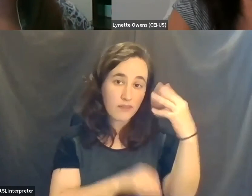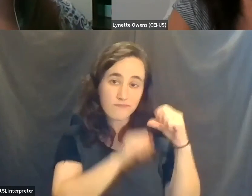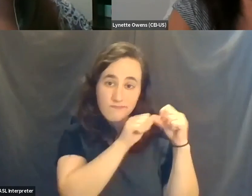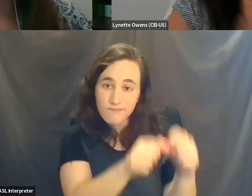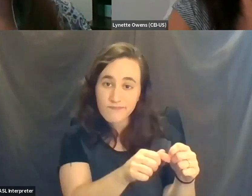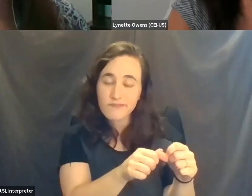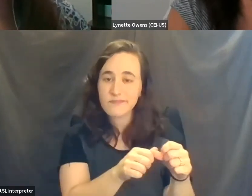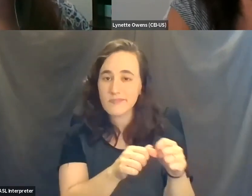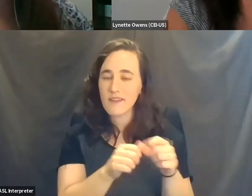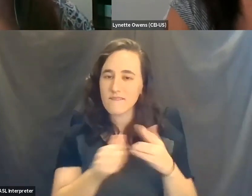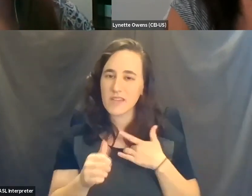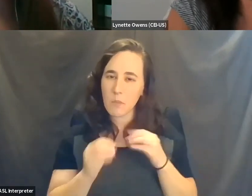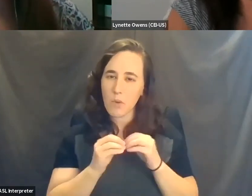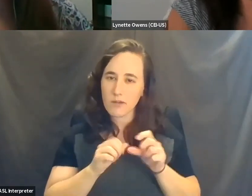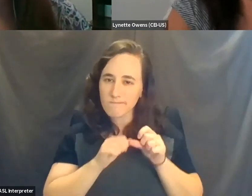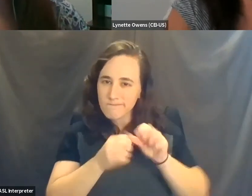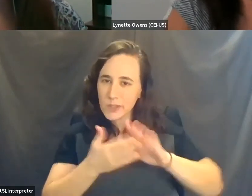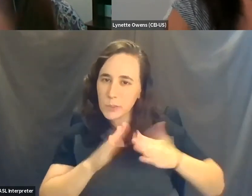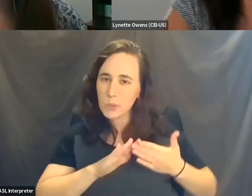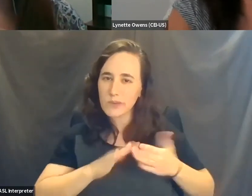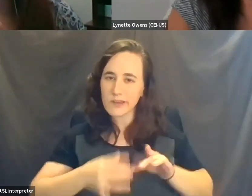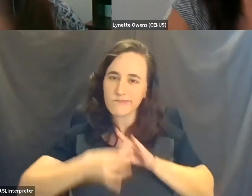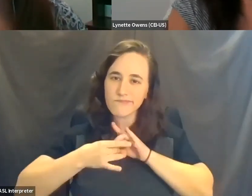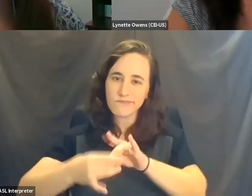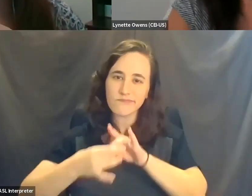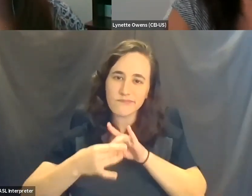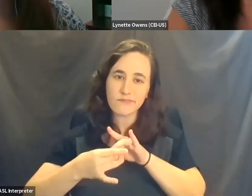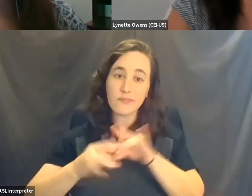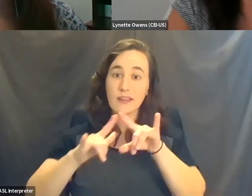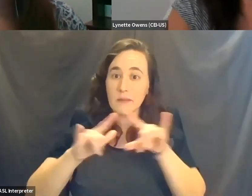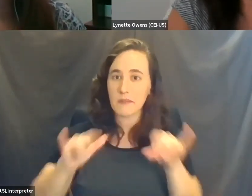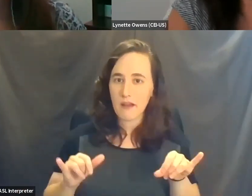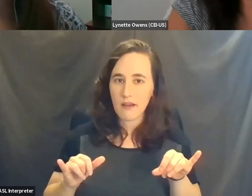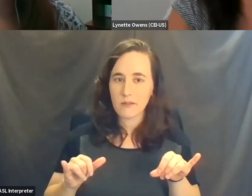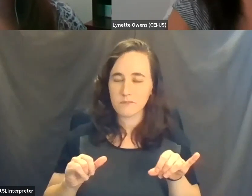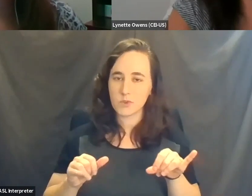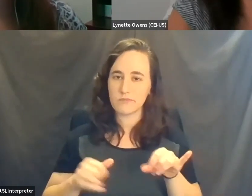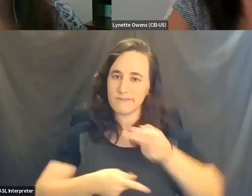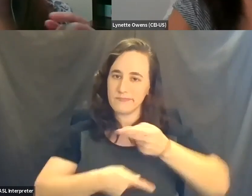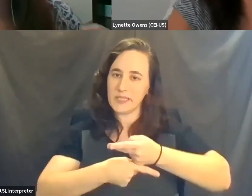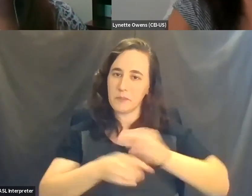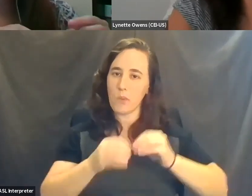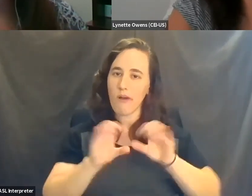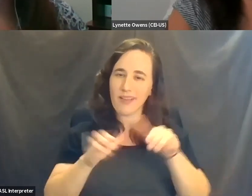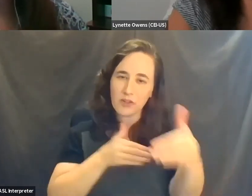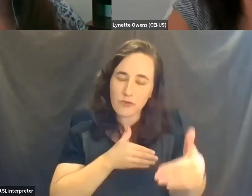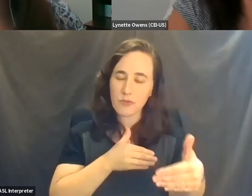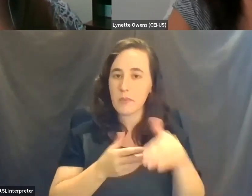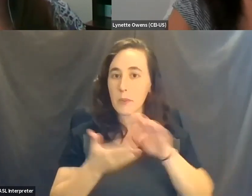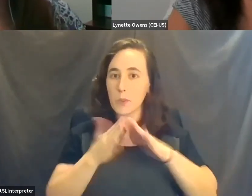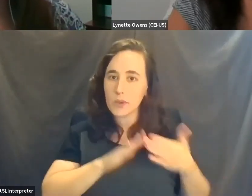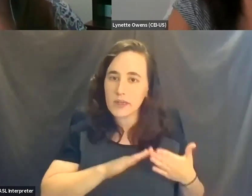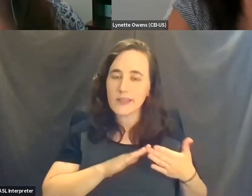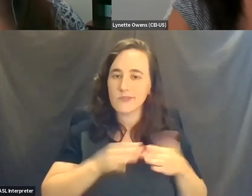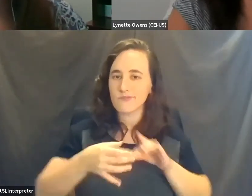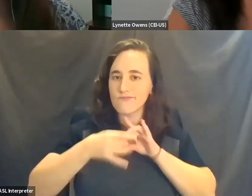to delivering academic content, but also to, as a way to maintain the classroom community and the relationship between teacher and student